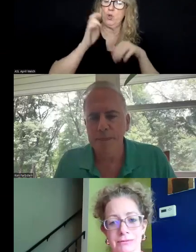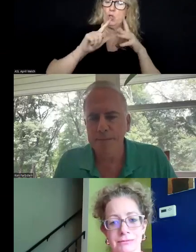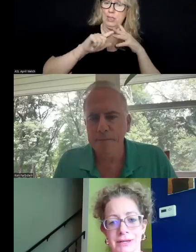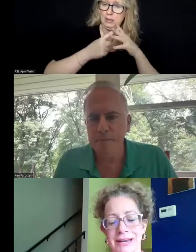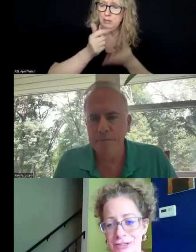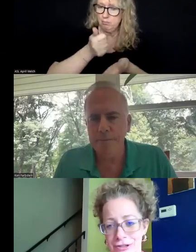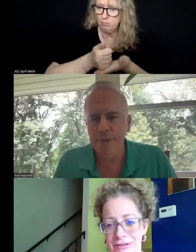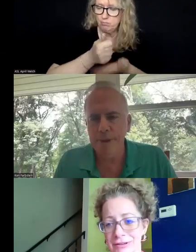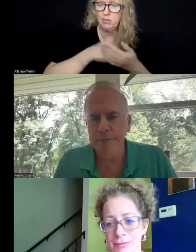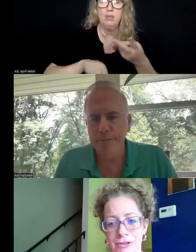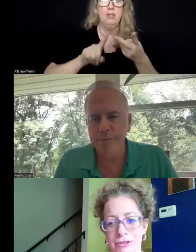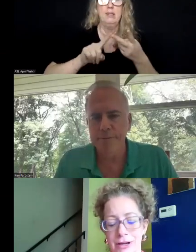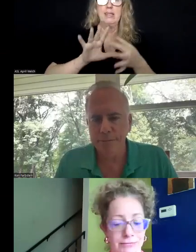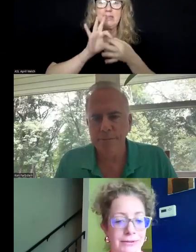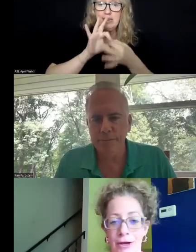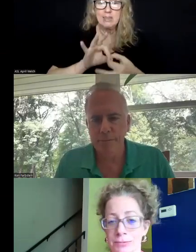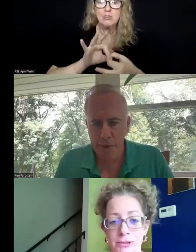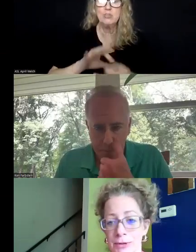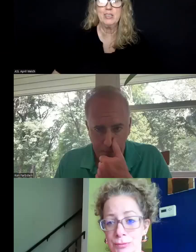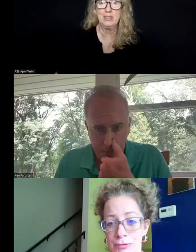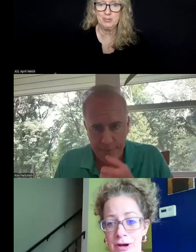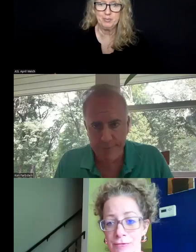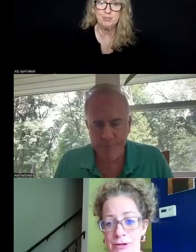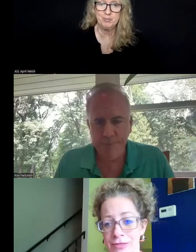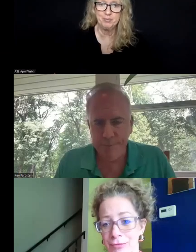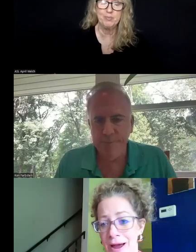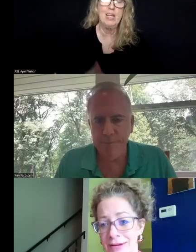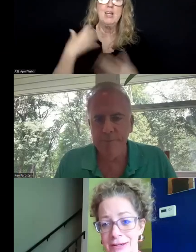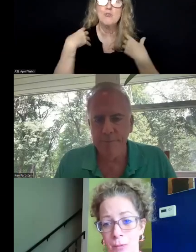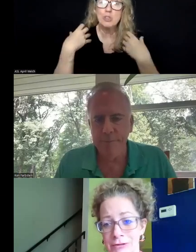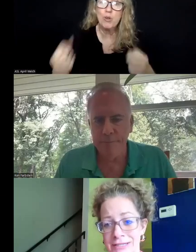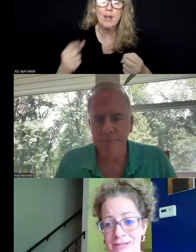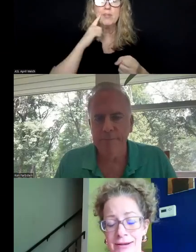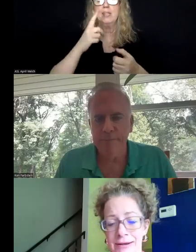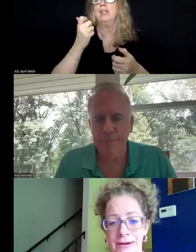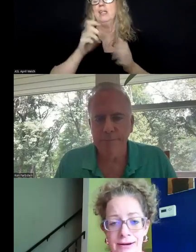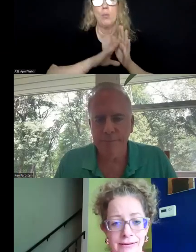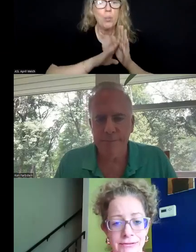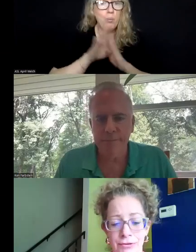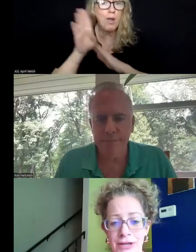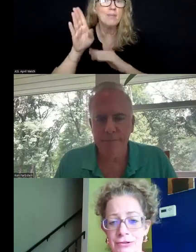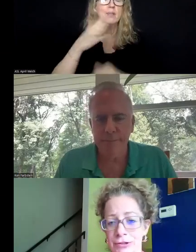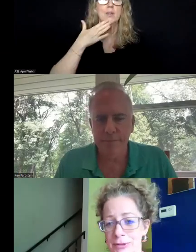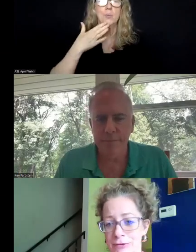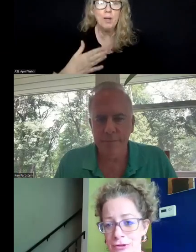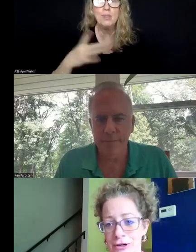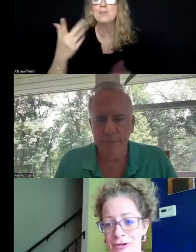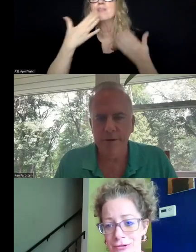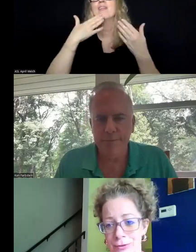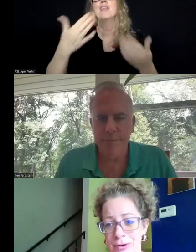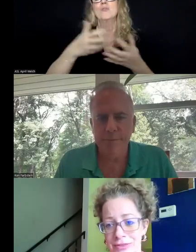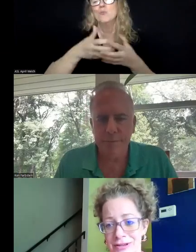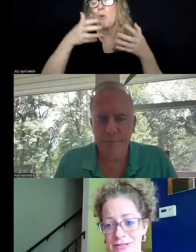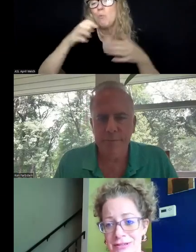for connection, which helps so much with recovery and thriving and wellness. So thank you so much for